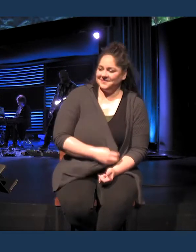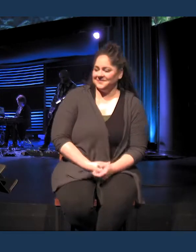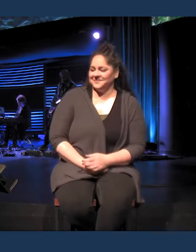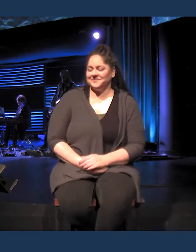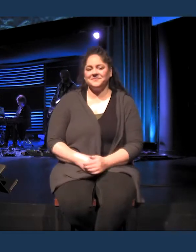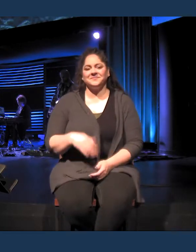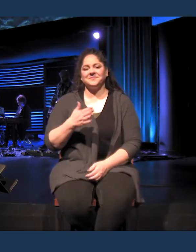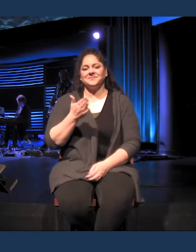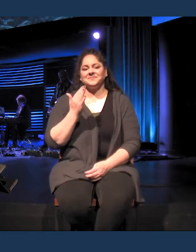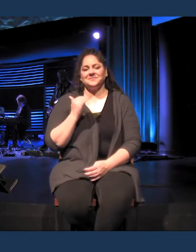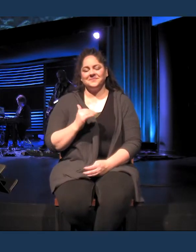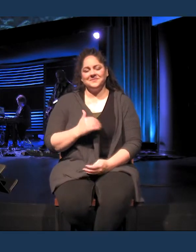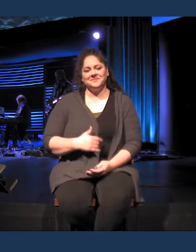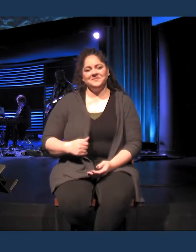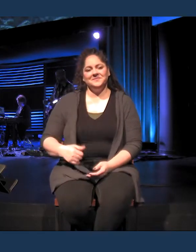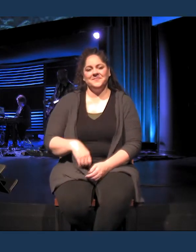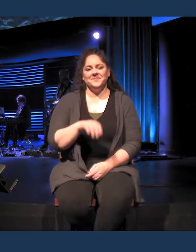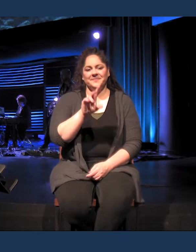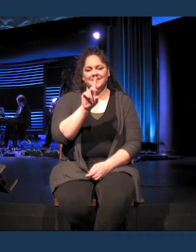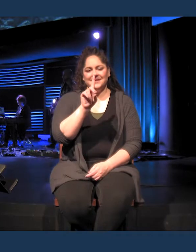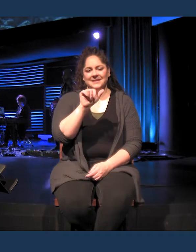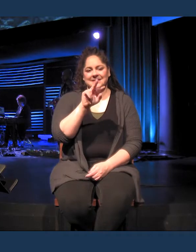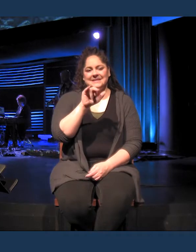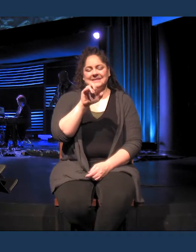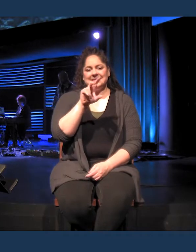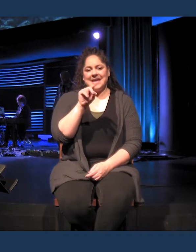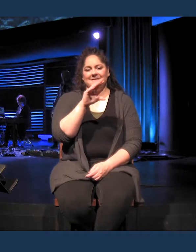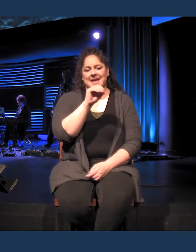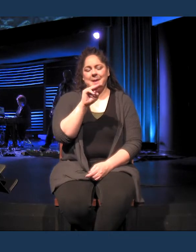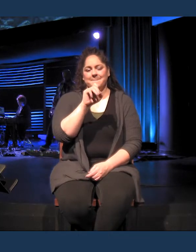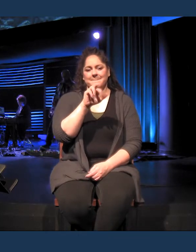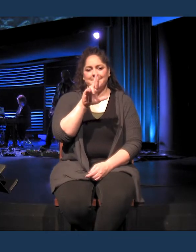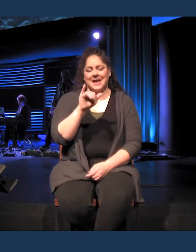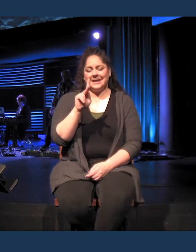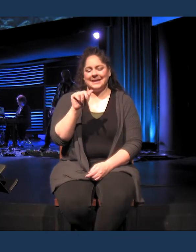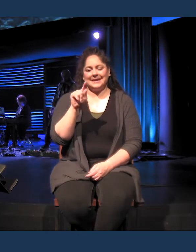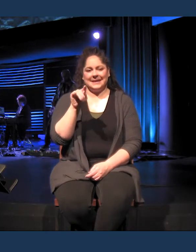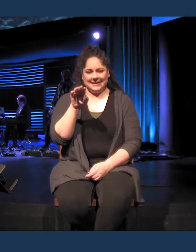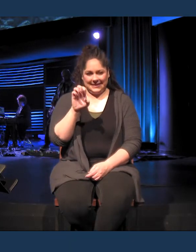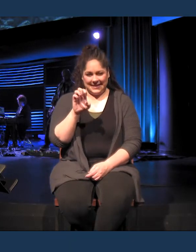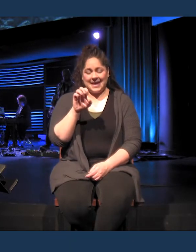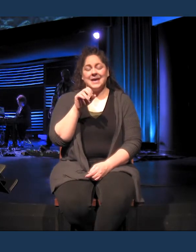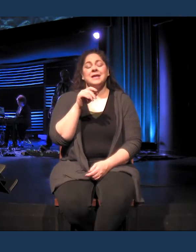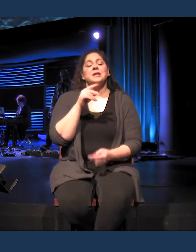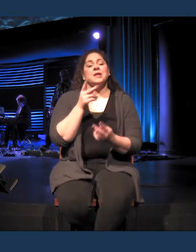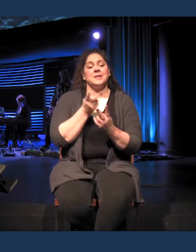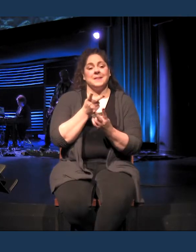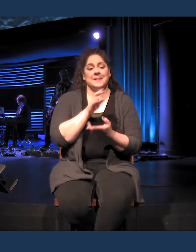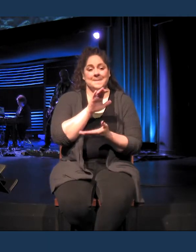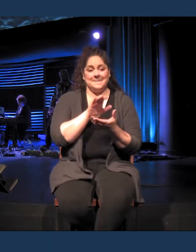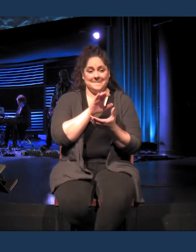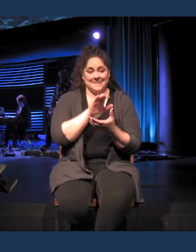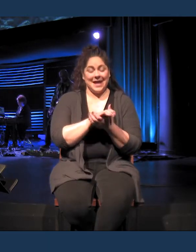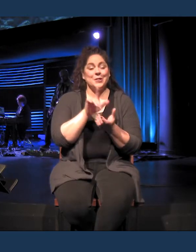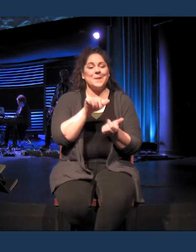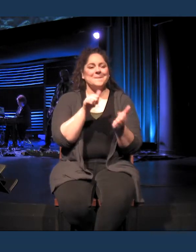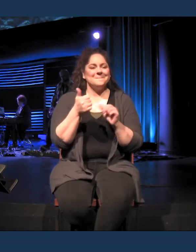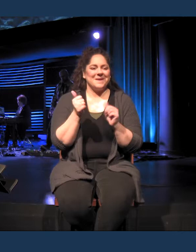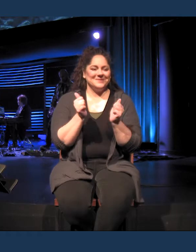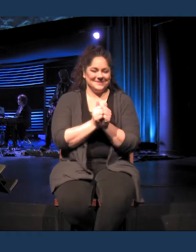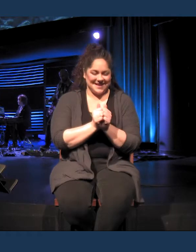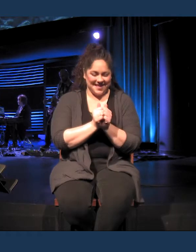Awesome. Next up is David and Mary Kate Pluff. David and Mary Kate are married and being baptized